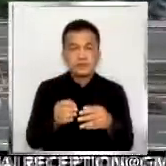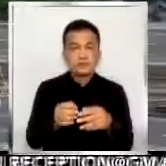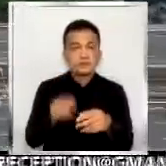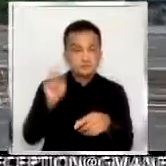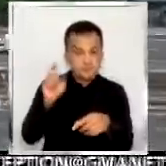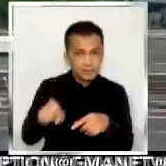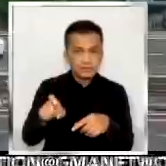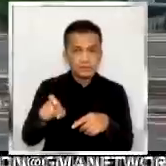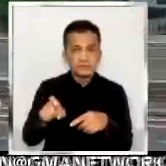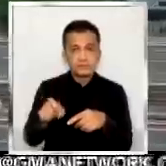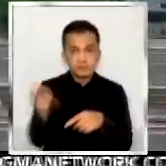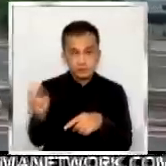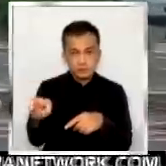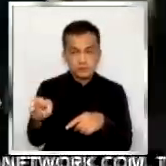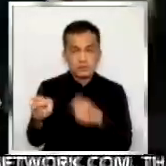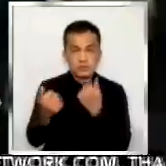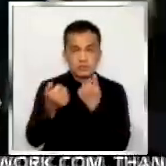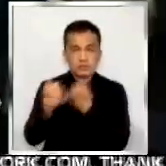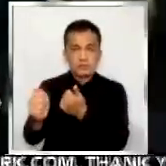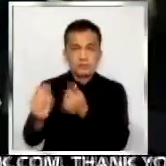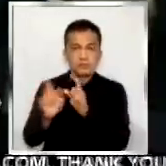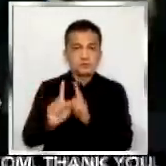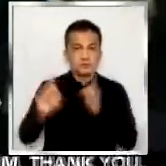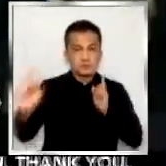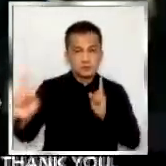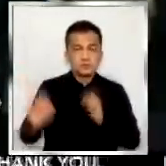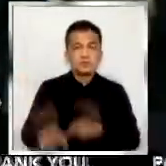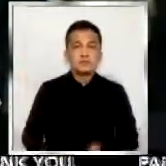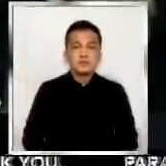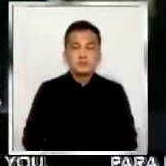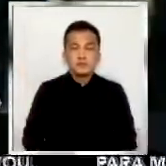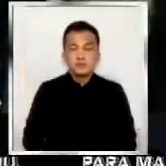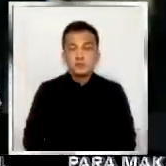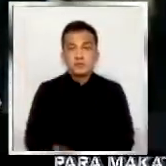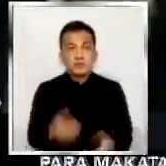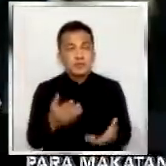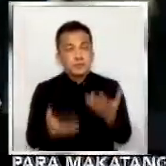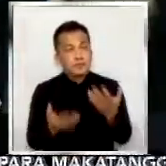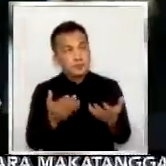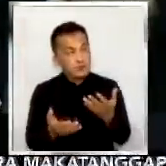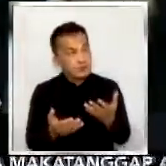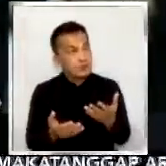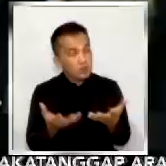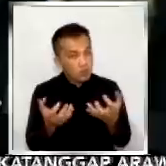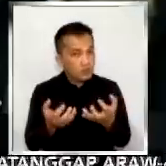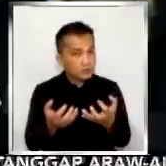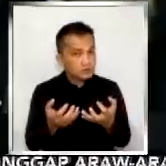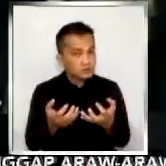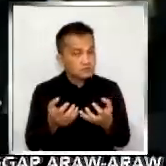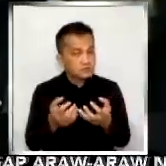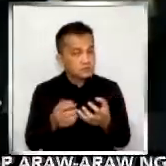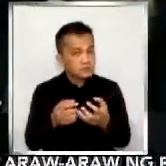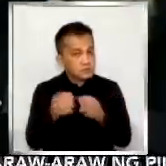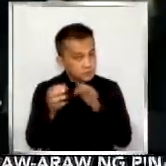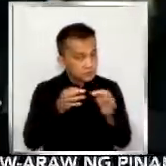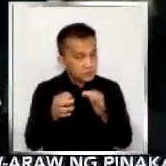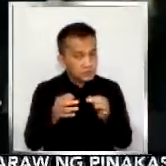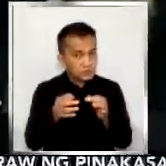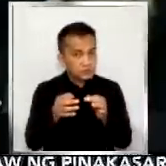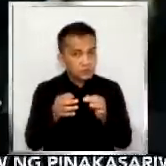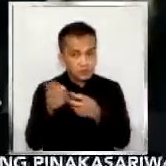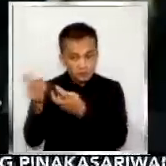ang minimum health standards. Siguro we would like also to clarify, no, the mode of transmission remains the